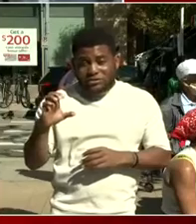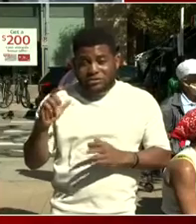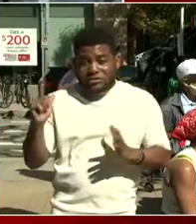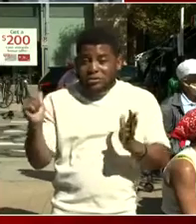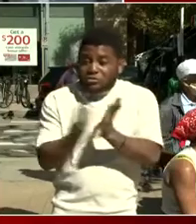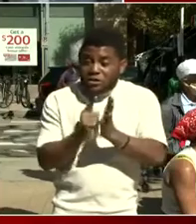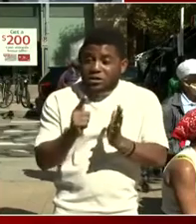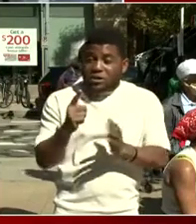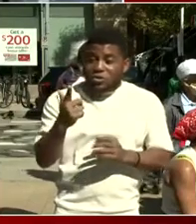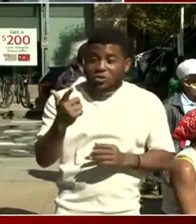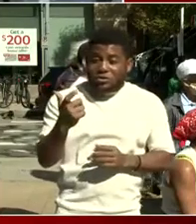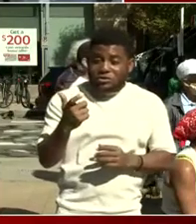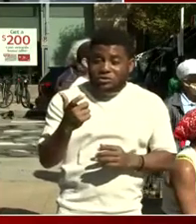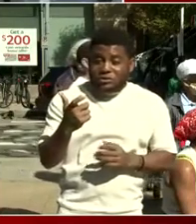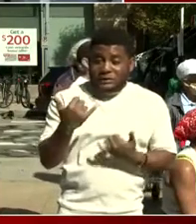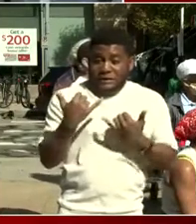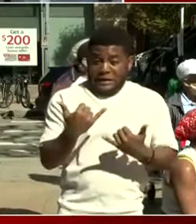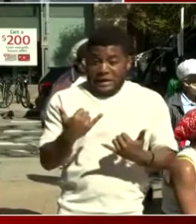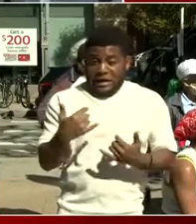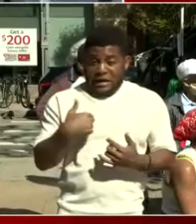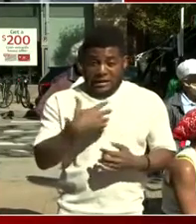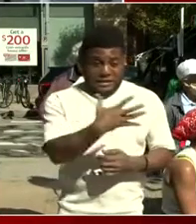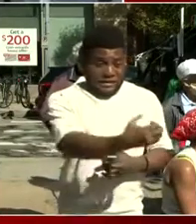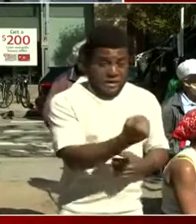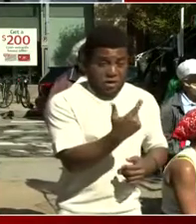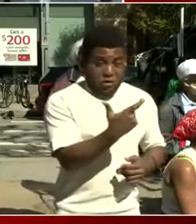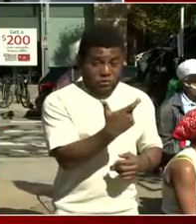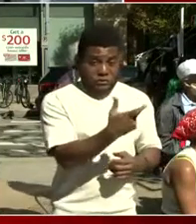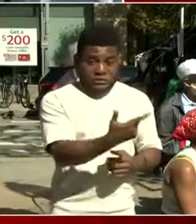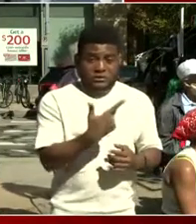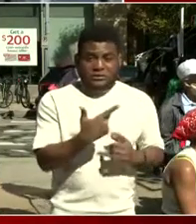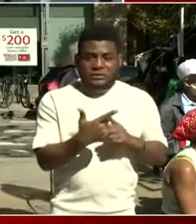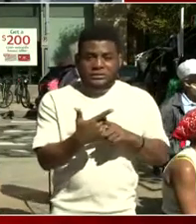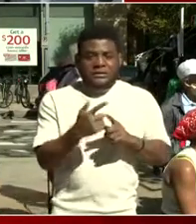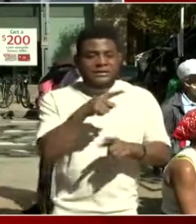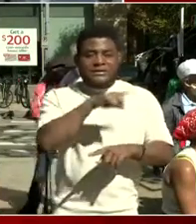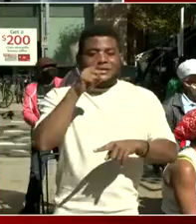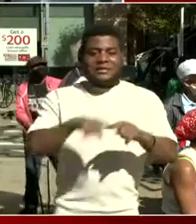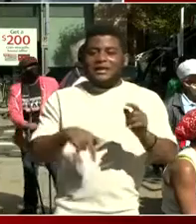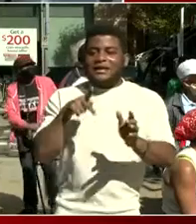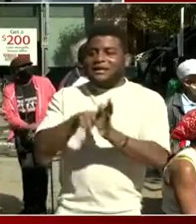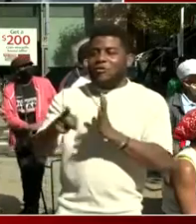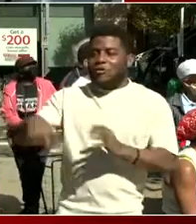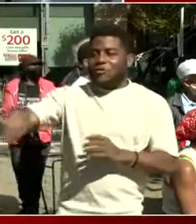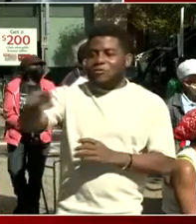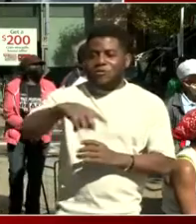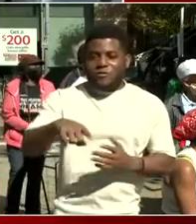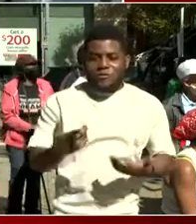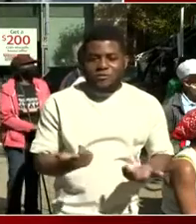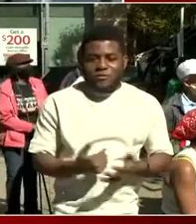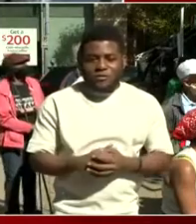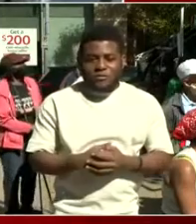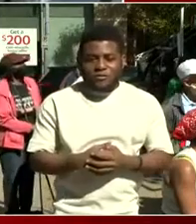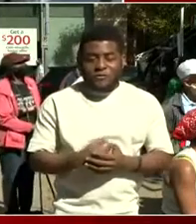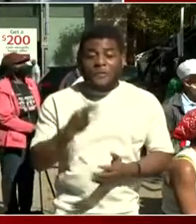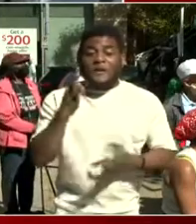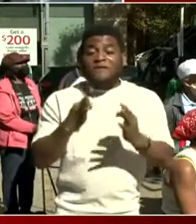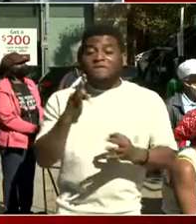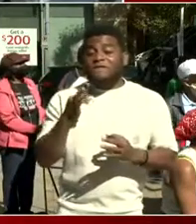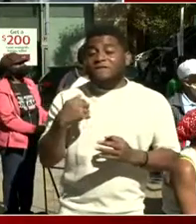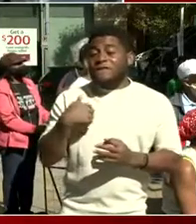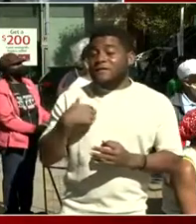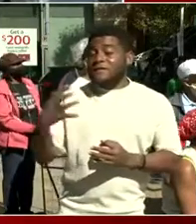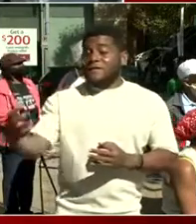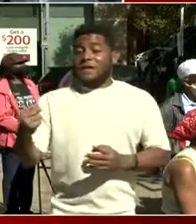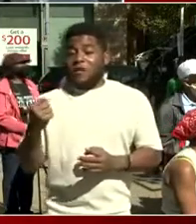not killing anybody. Those bullets aren't killing anybody. So, if we can get the gun off of the street, for right now, I'll take that while we work